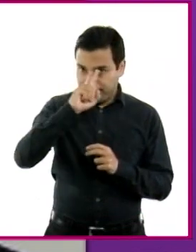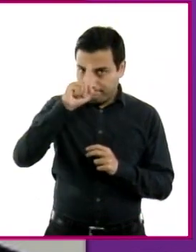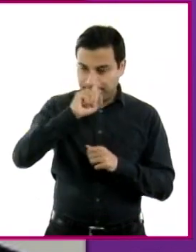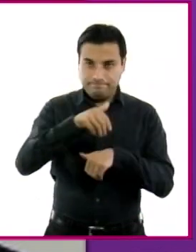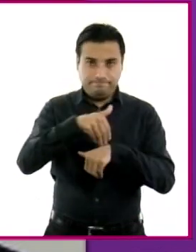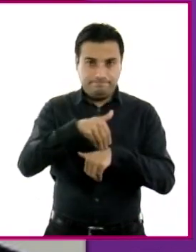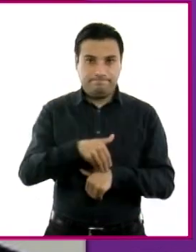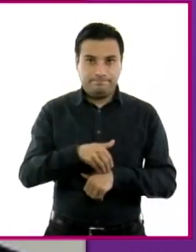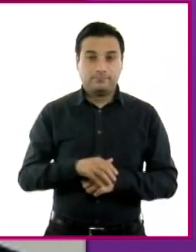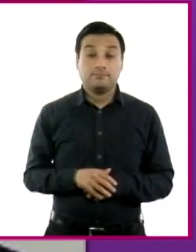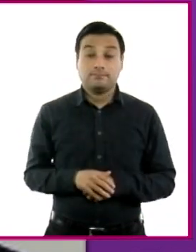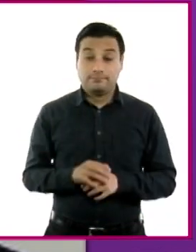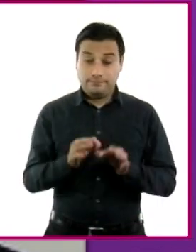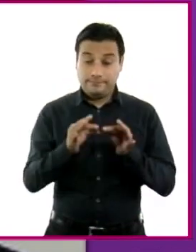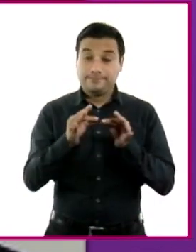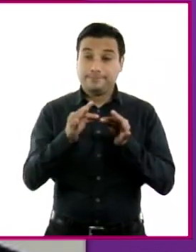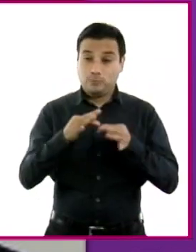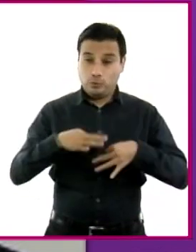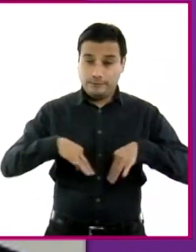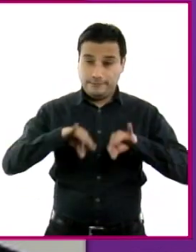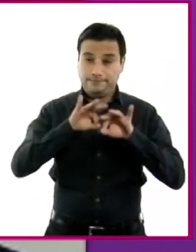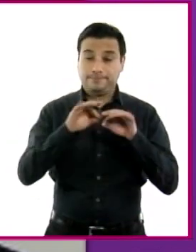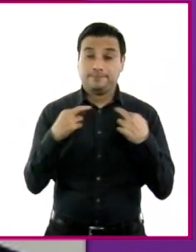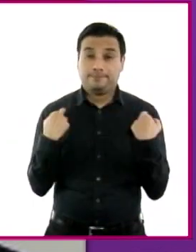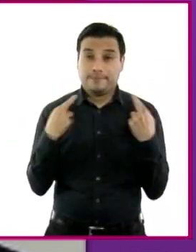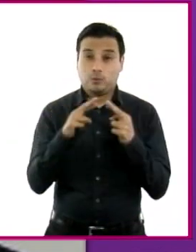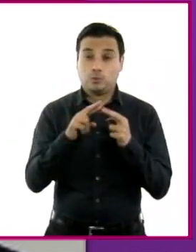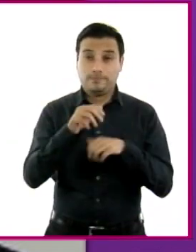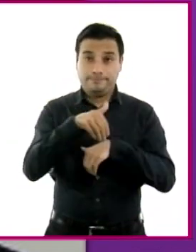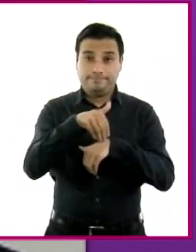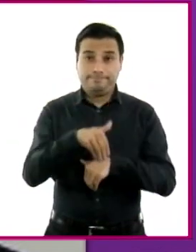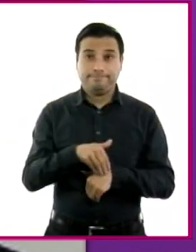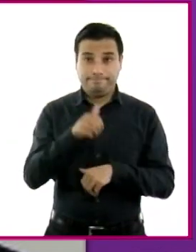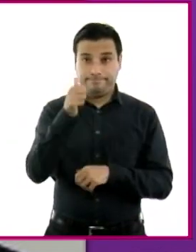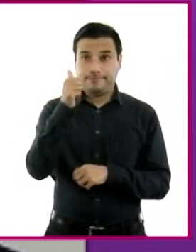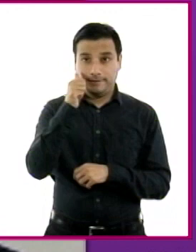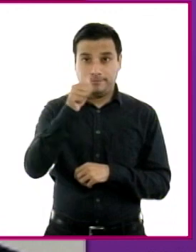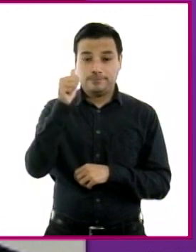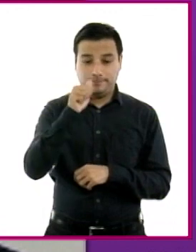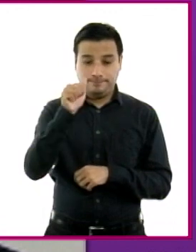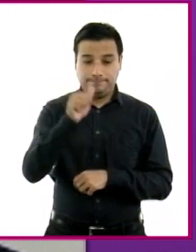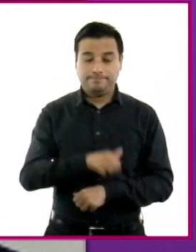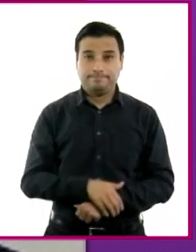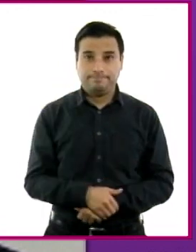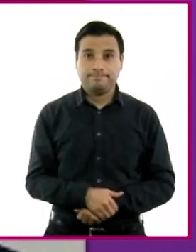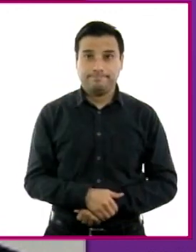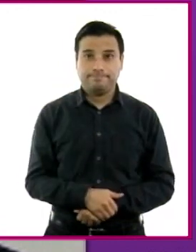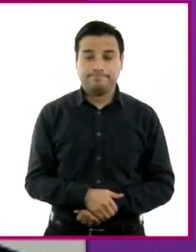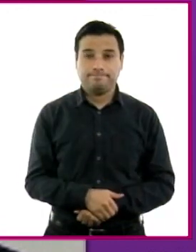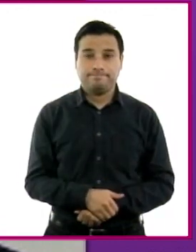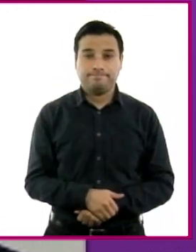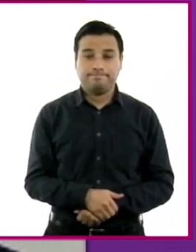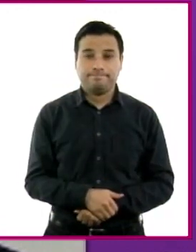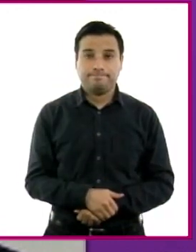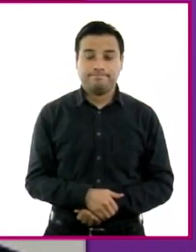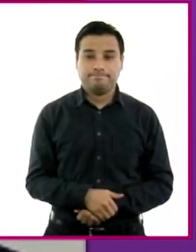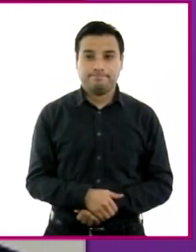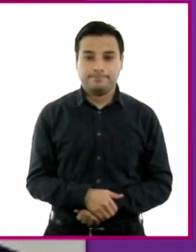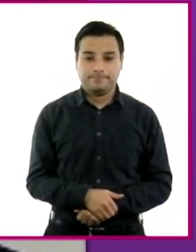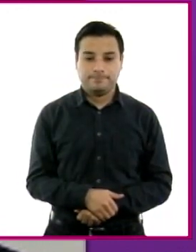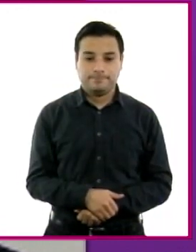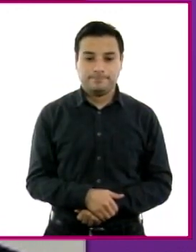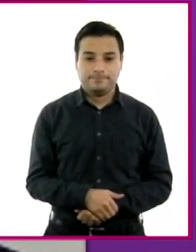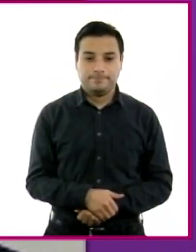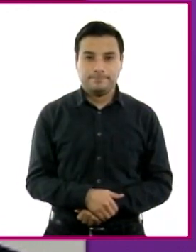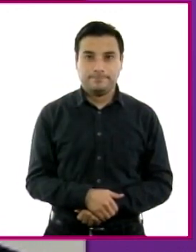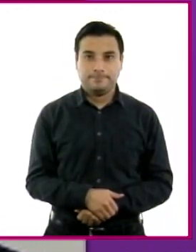Sure. It's important to follow the instructions from those in authority.